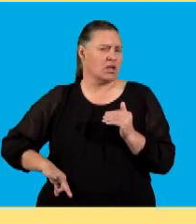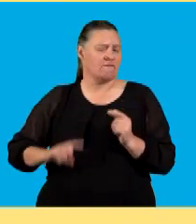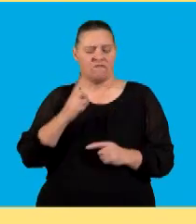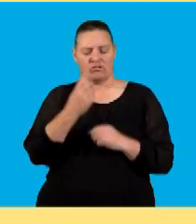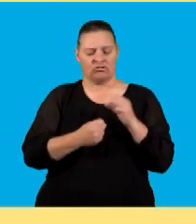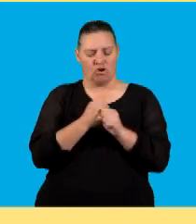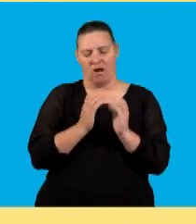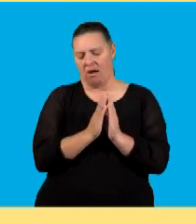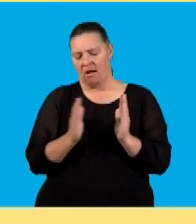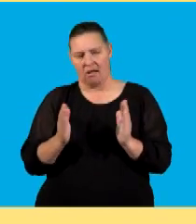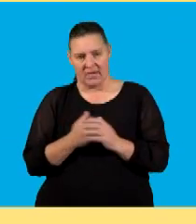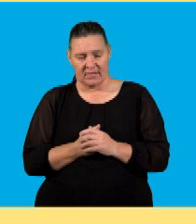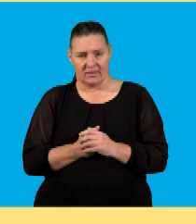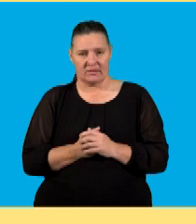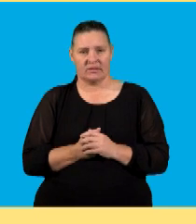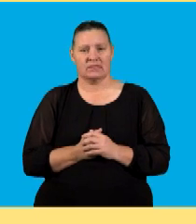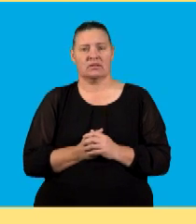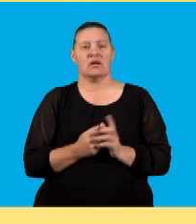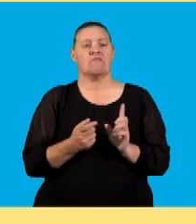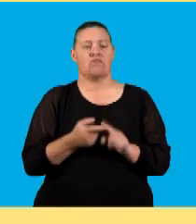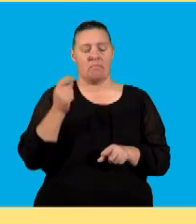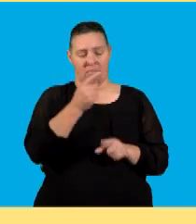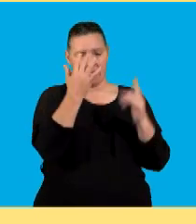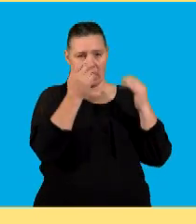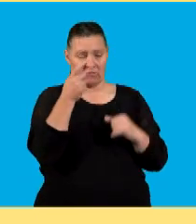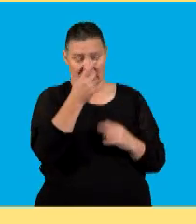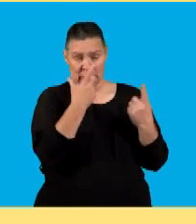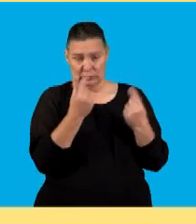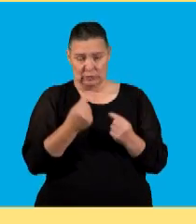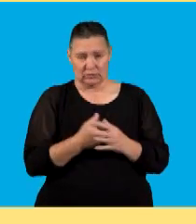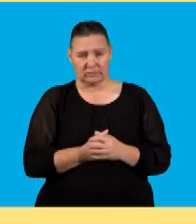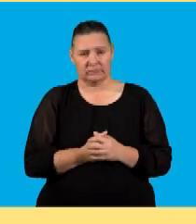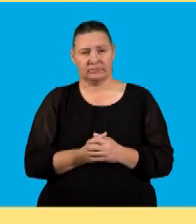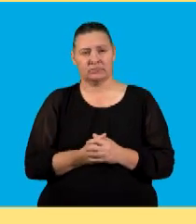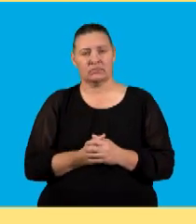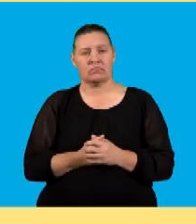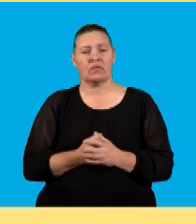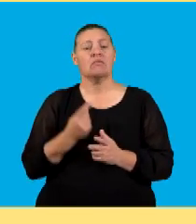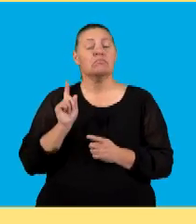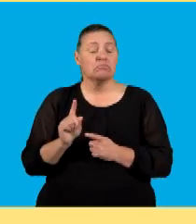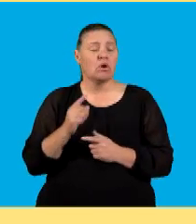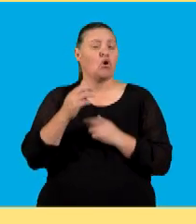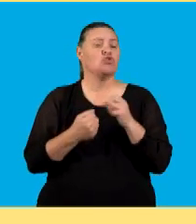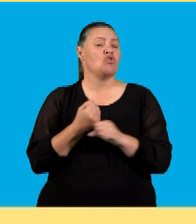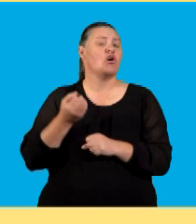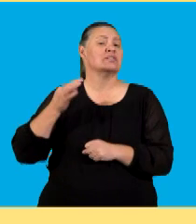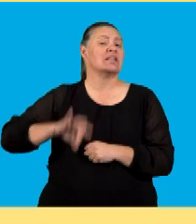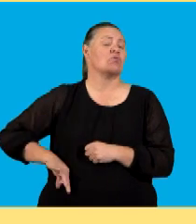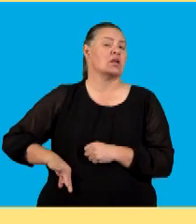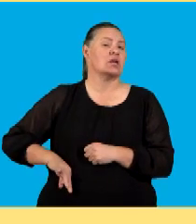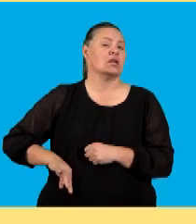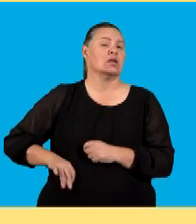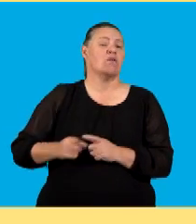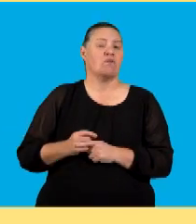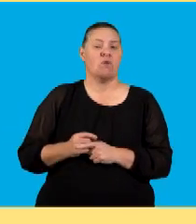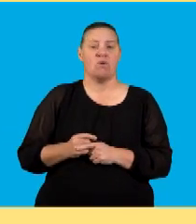first year of employment. This will come from the calculations that we're going to do. What will her annual salary be in her